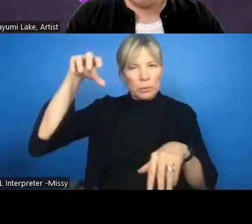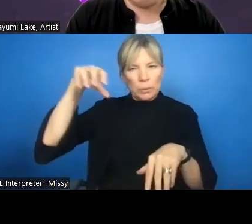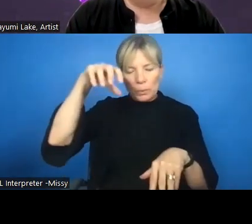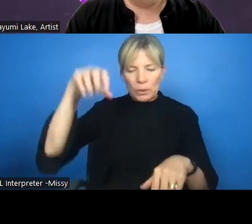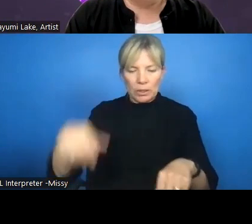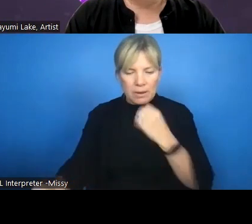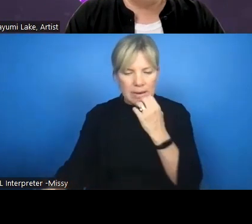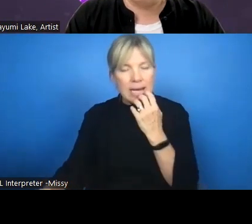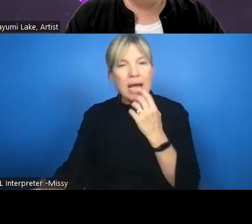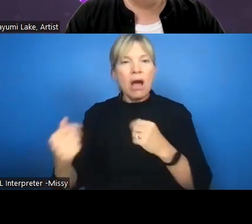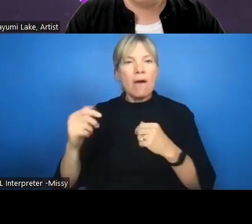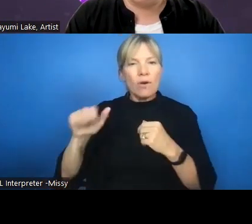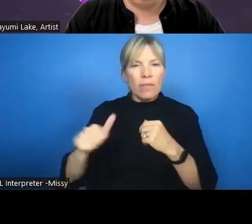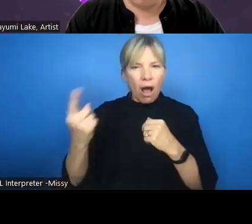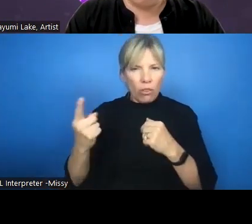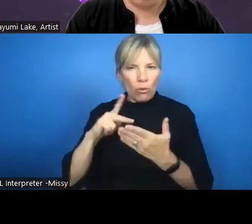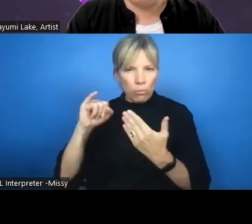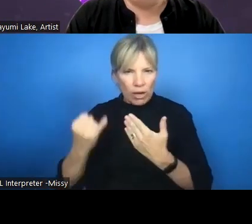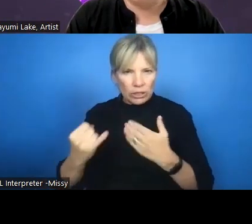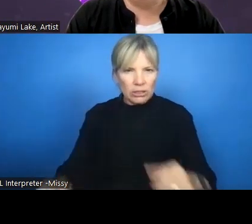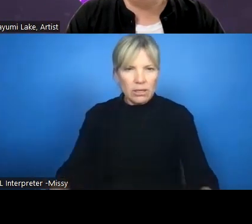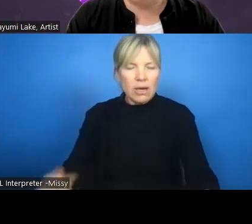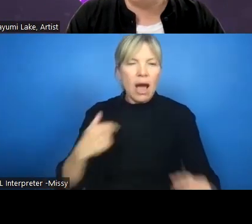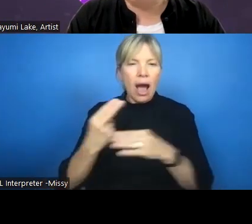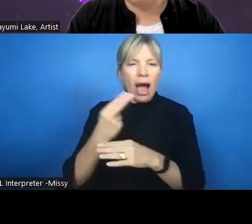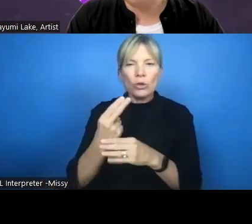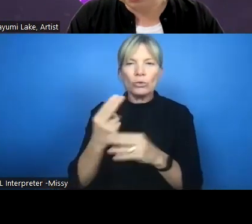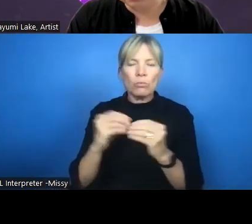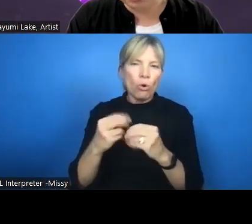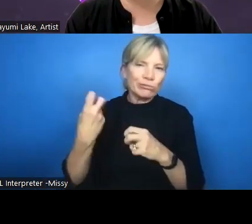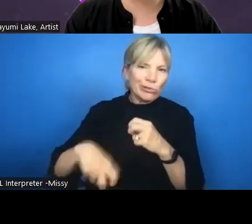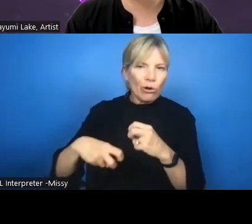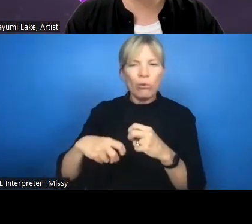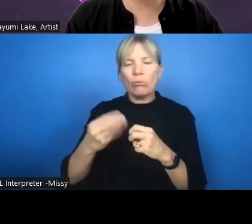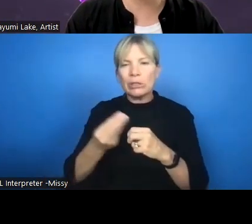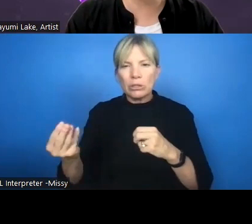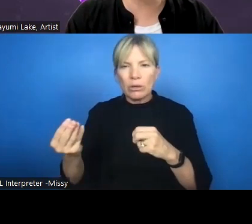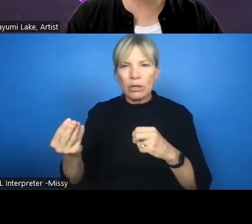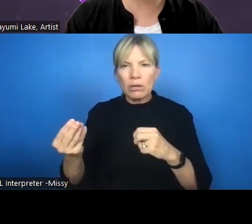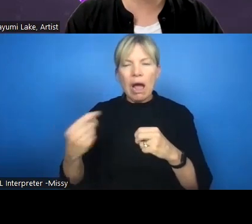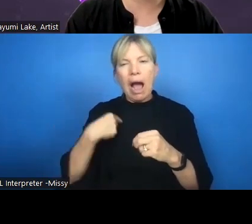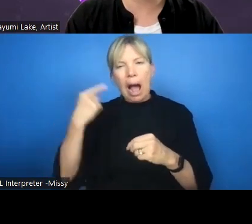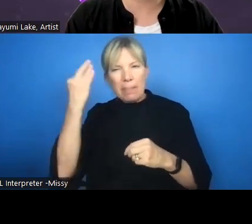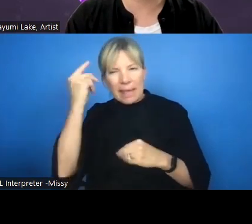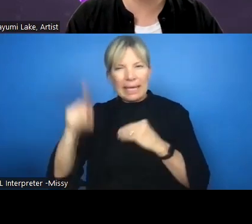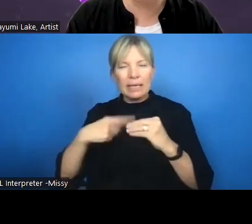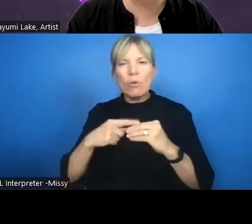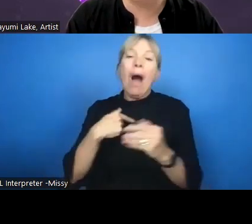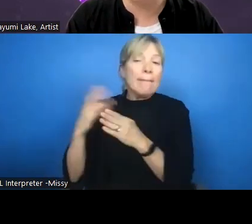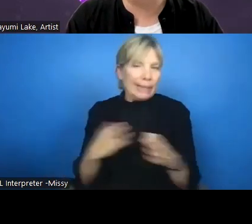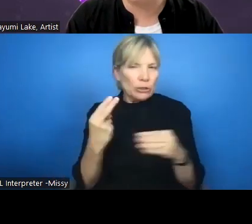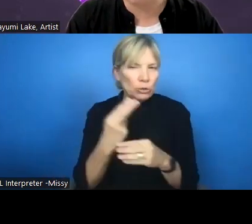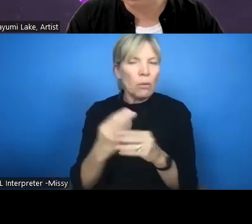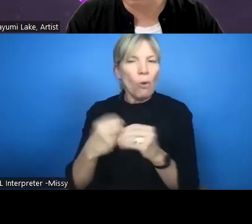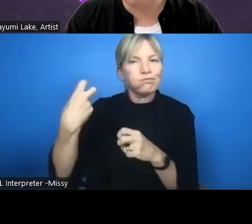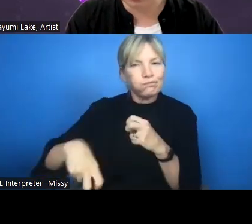then for this Argyle project, I use a more durable material. I'm thinking about, and no, I'm planning to use a more